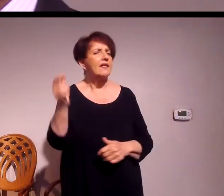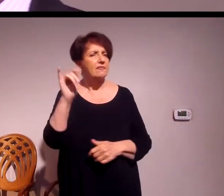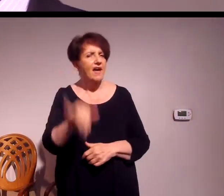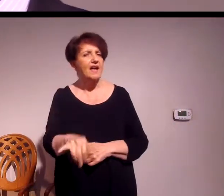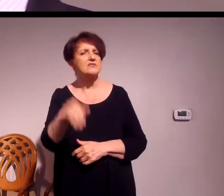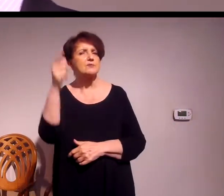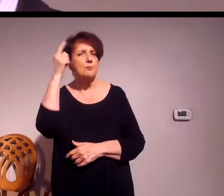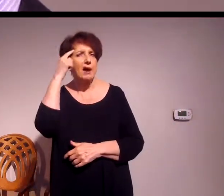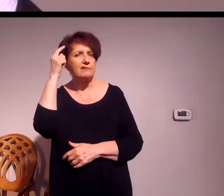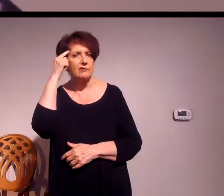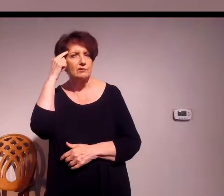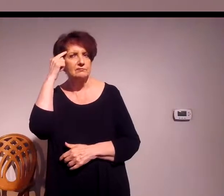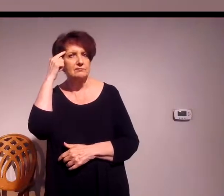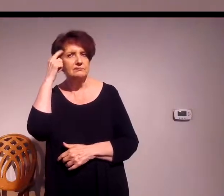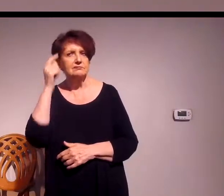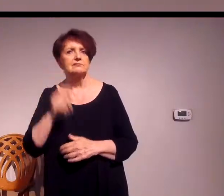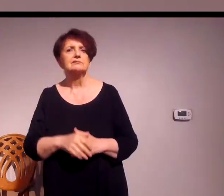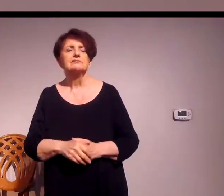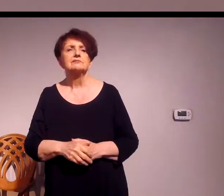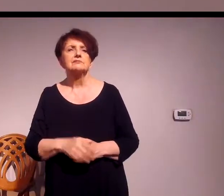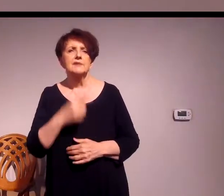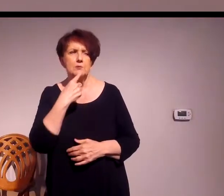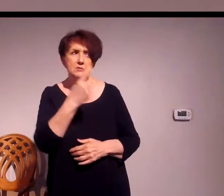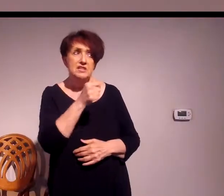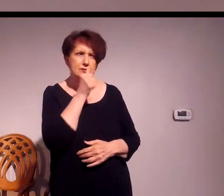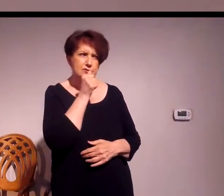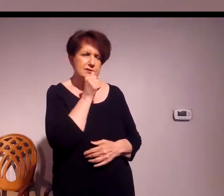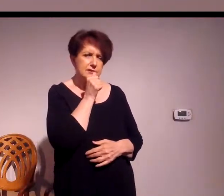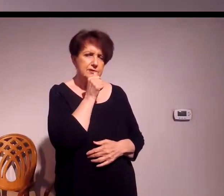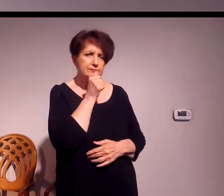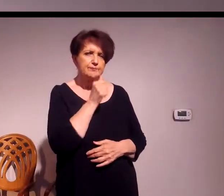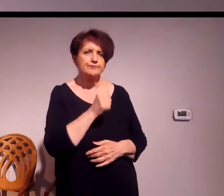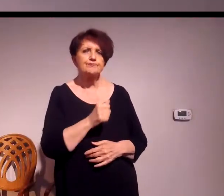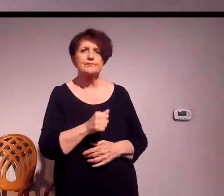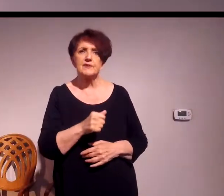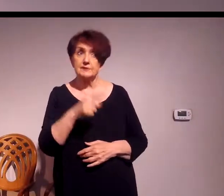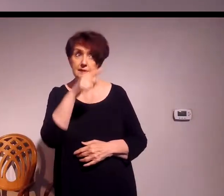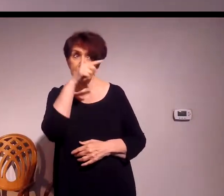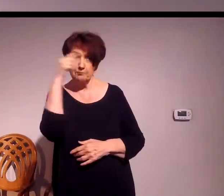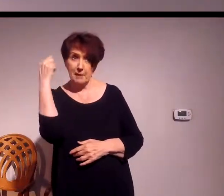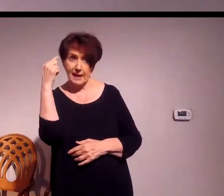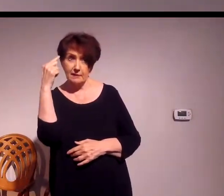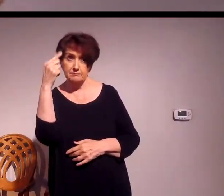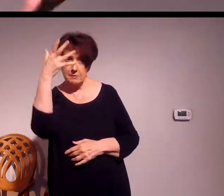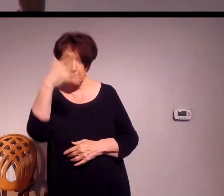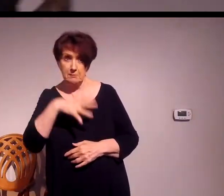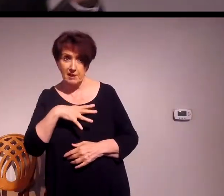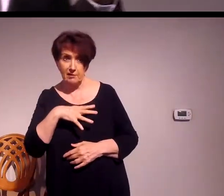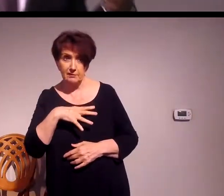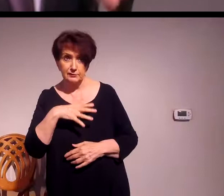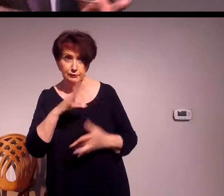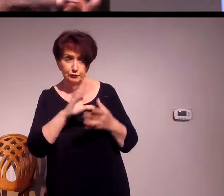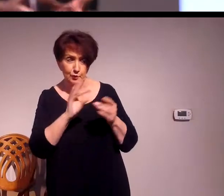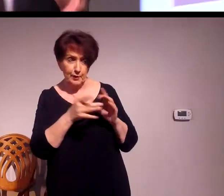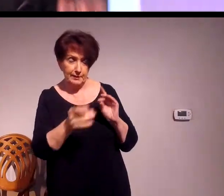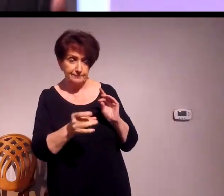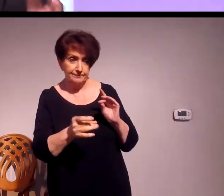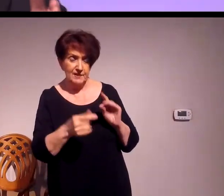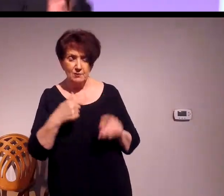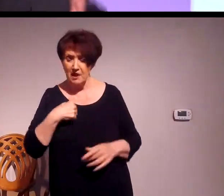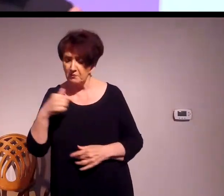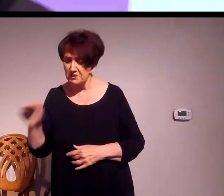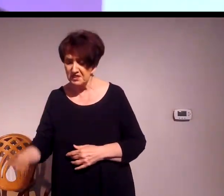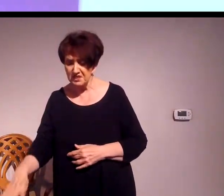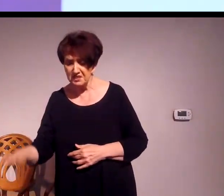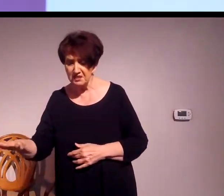okay? Now, I'm going to tell you guys a secret. Like I said, you get the blackmail version this time. And for me, when I was a kid, I really